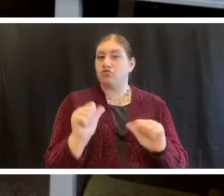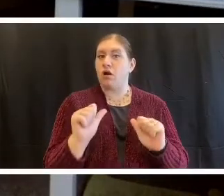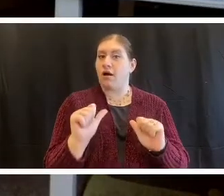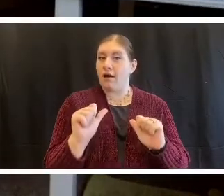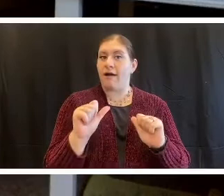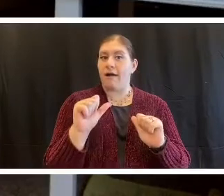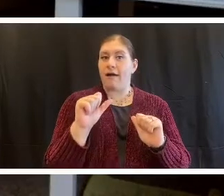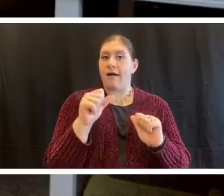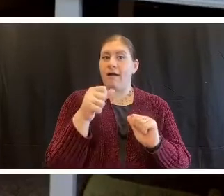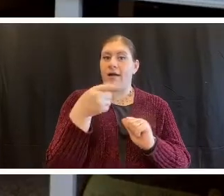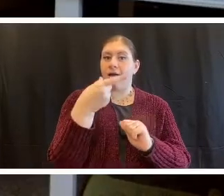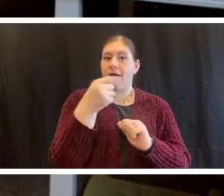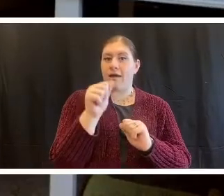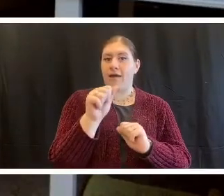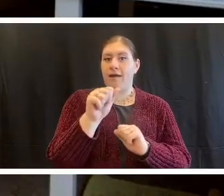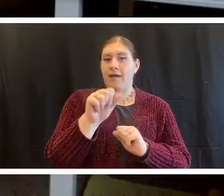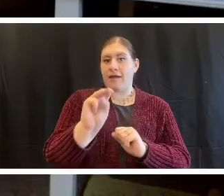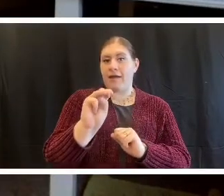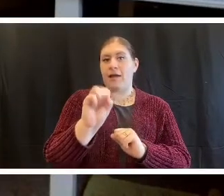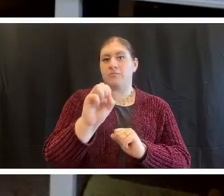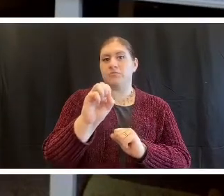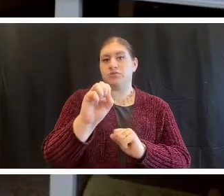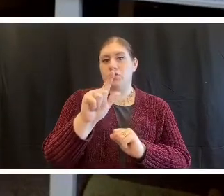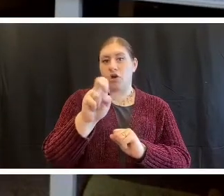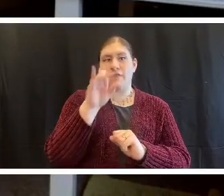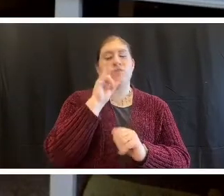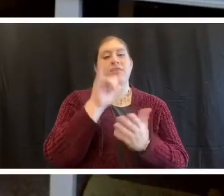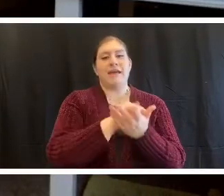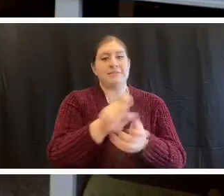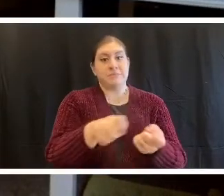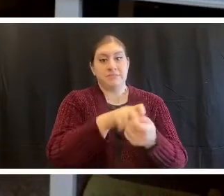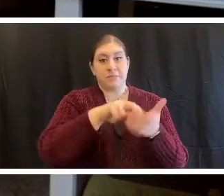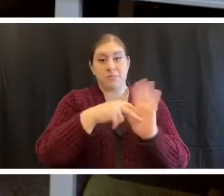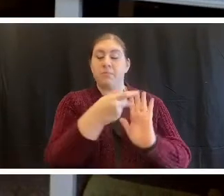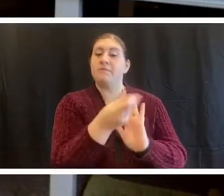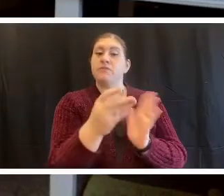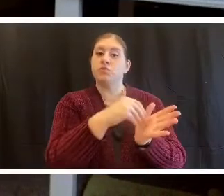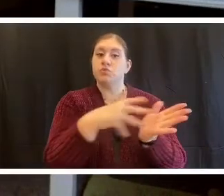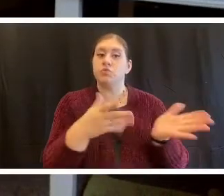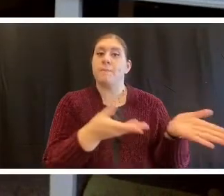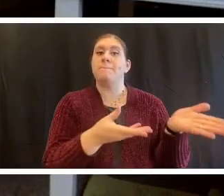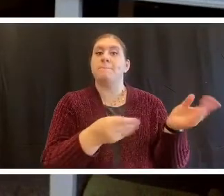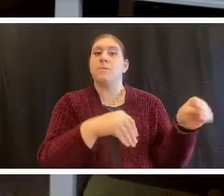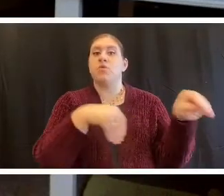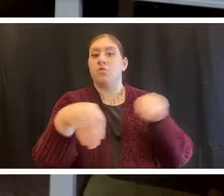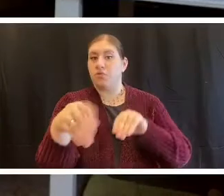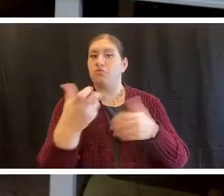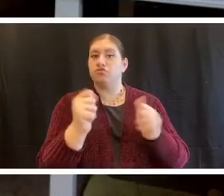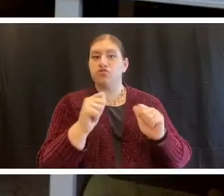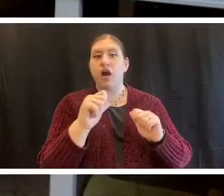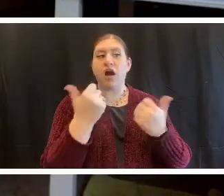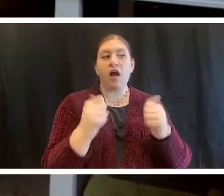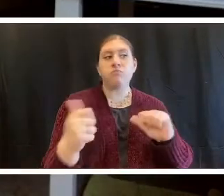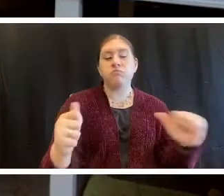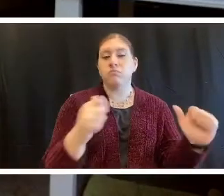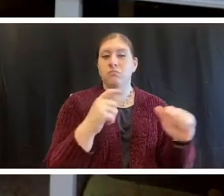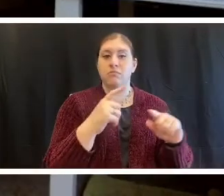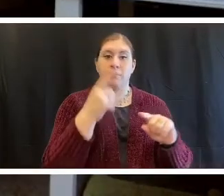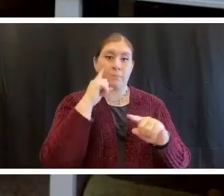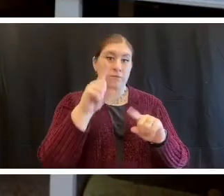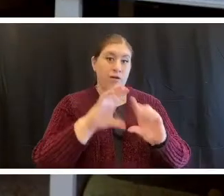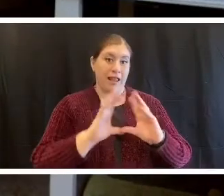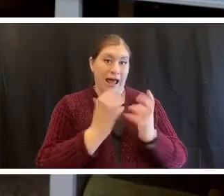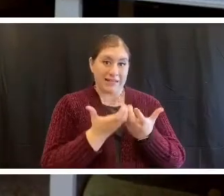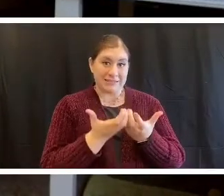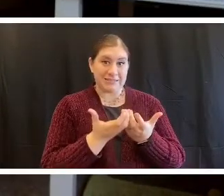Galkid and Gamsol for these purposes. I've had a couple of students move in that direction. Now in